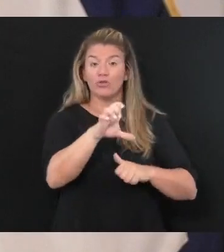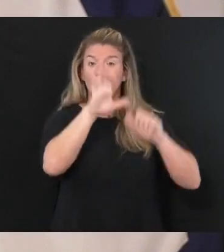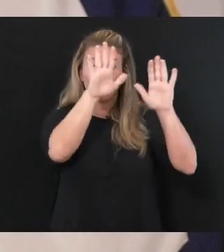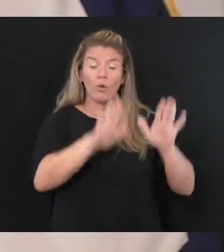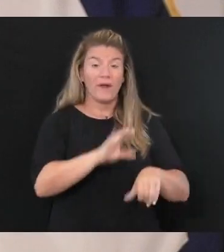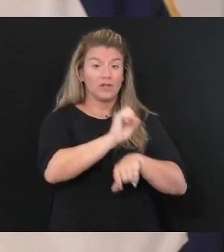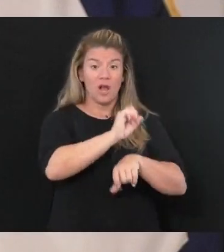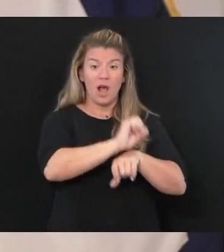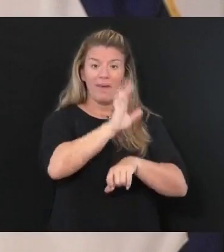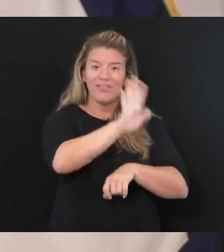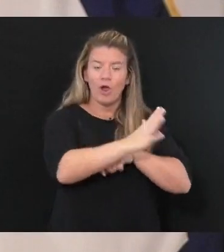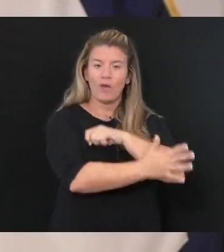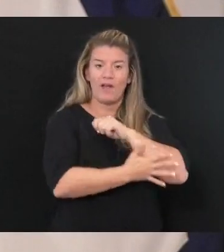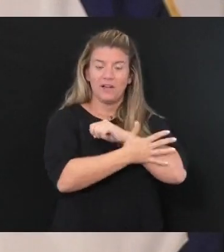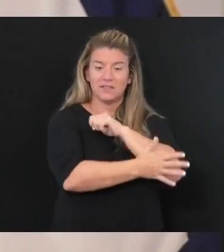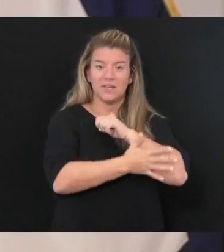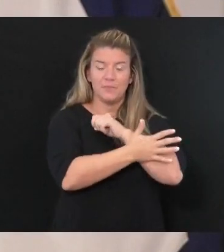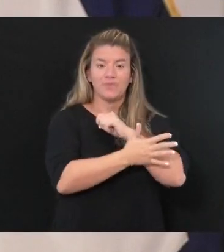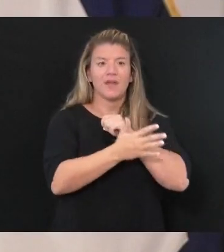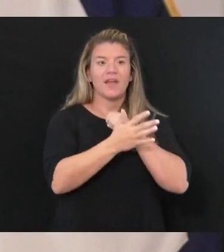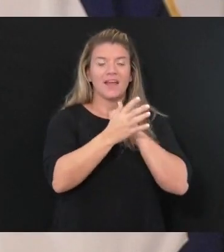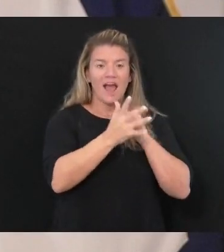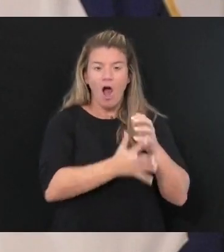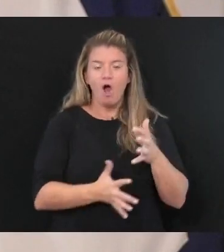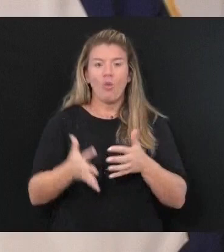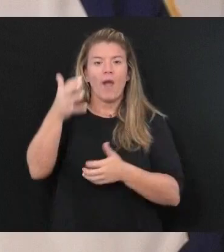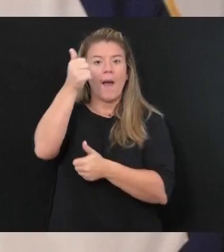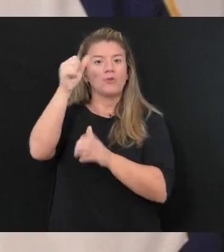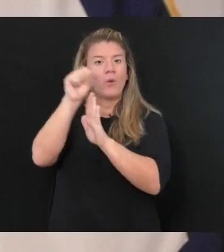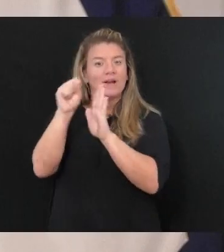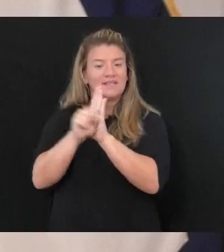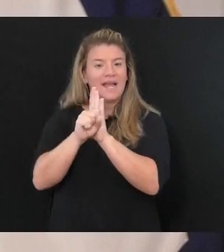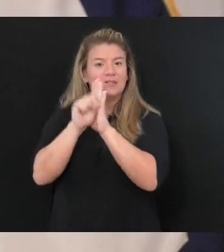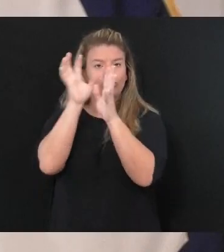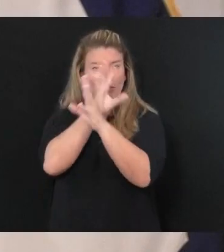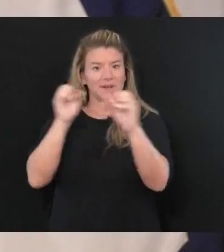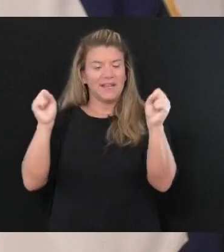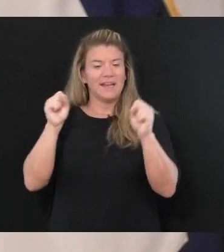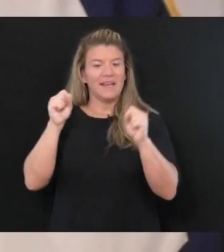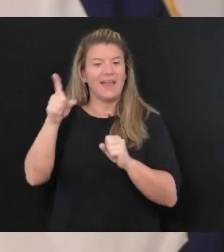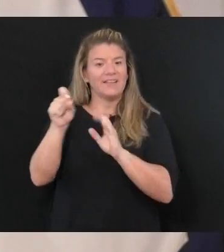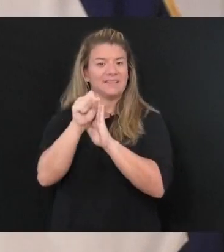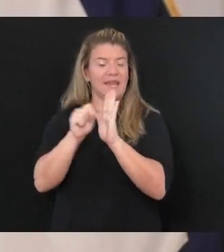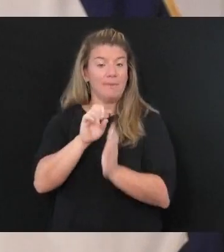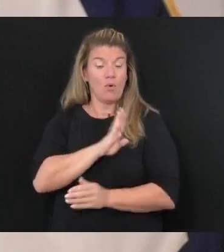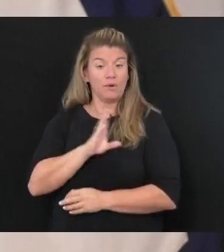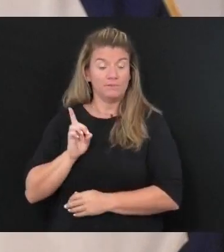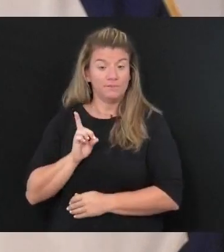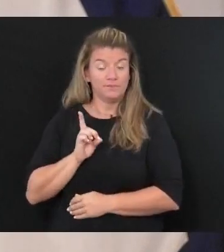county basis, all the way to our state superintendent and our state board, and and